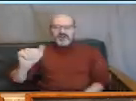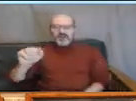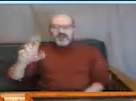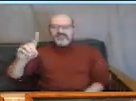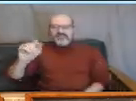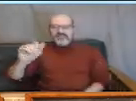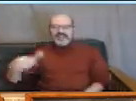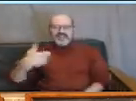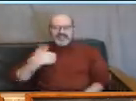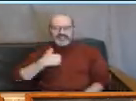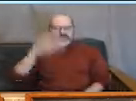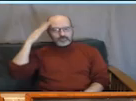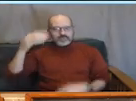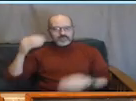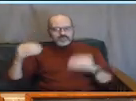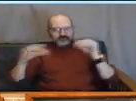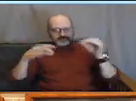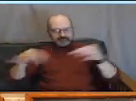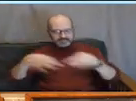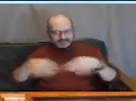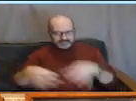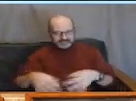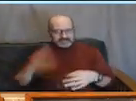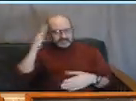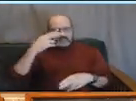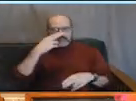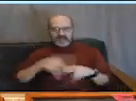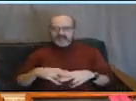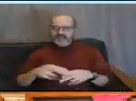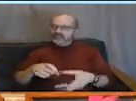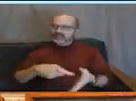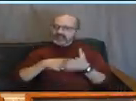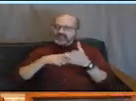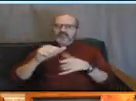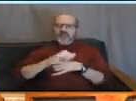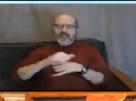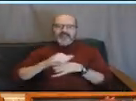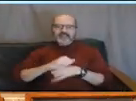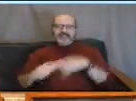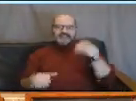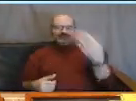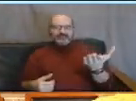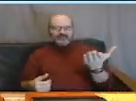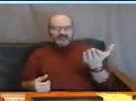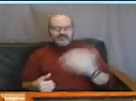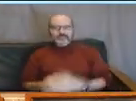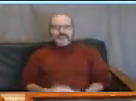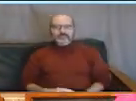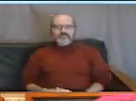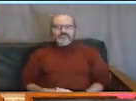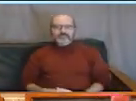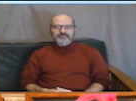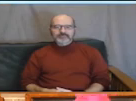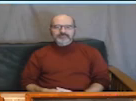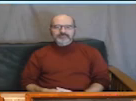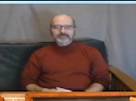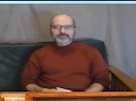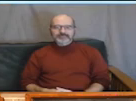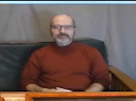you through, and it's going to be fun. Just take some practice. Here goes Mr. Ade. Very good, we